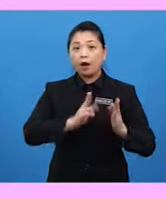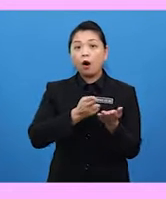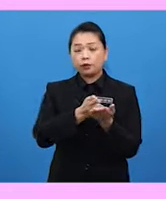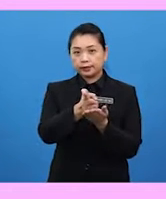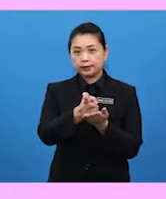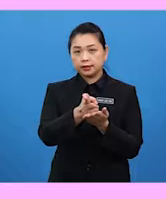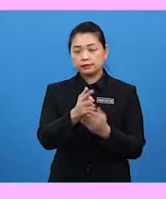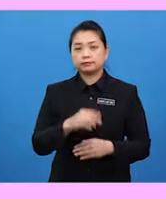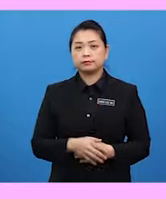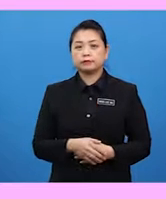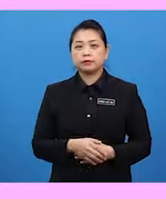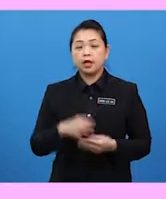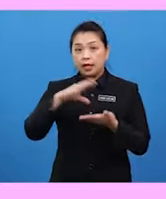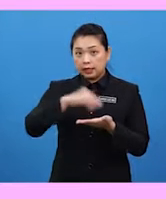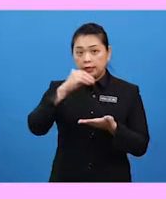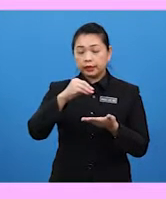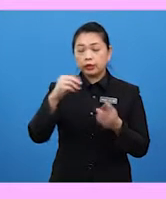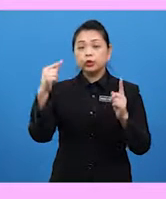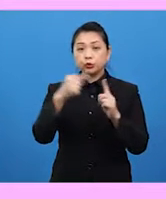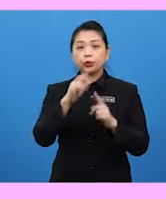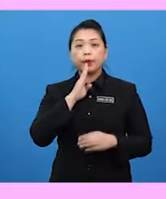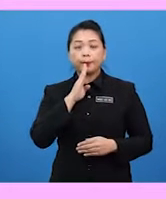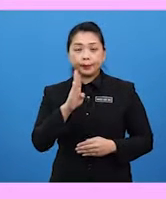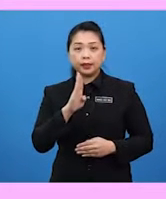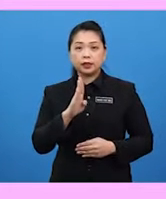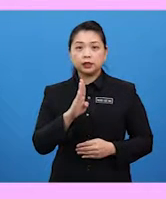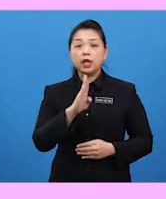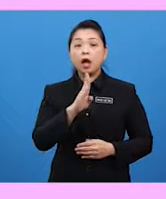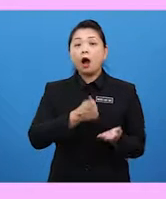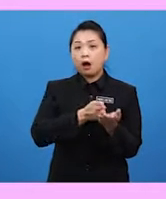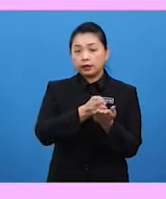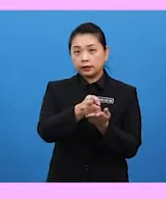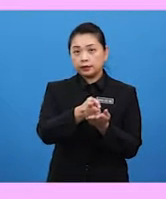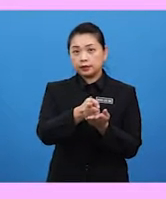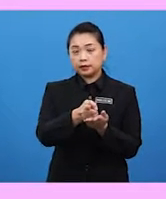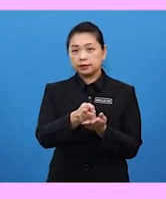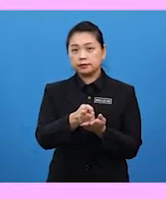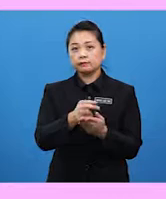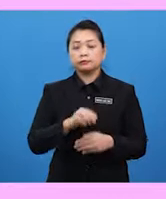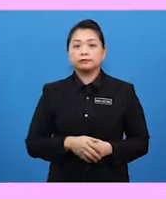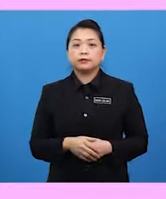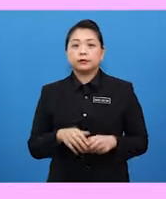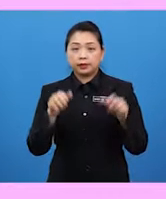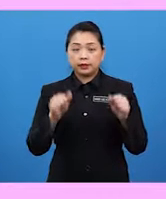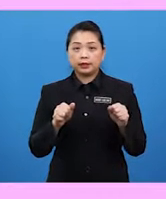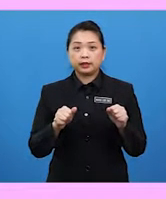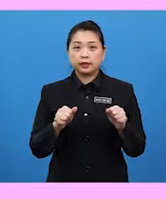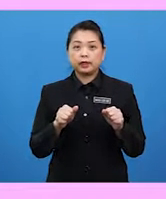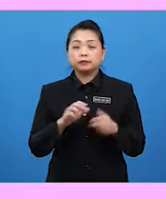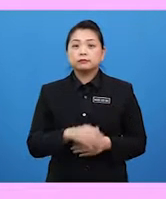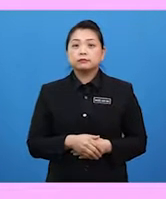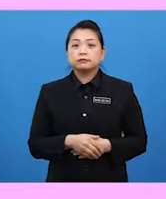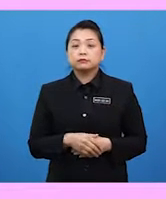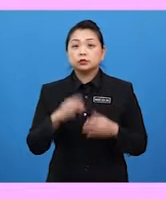ways. Learning to be honest and eliminating the need for lies can help to clean up one's